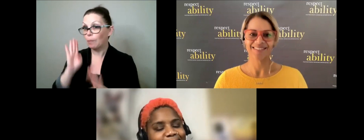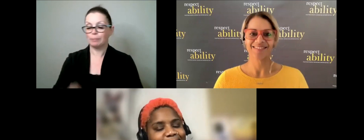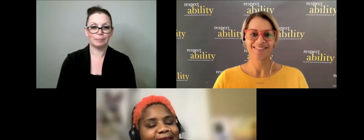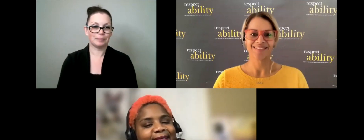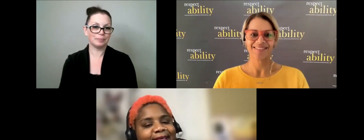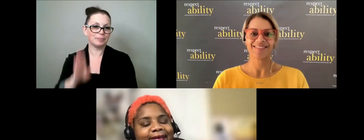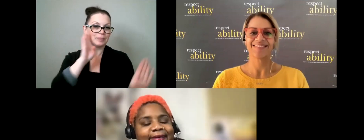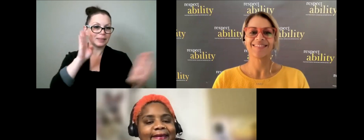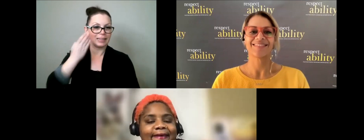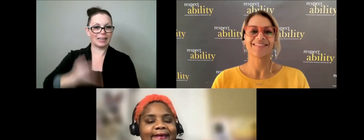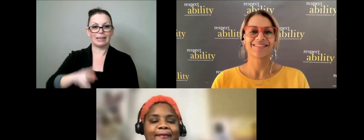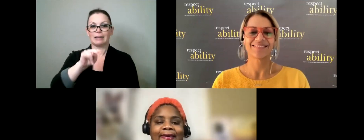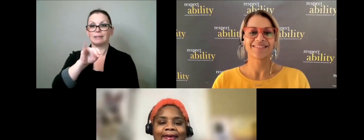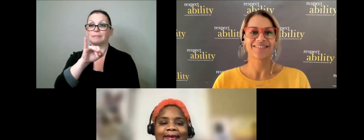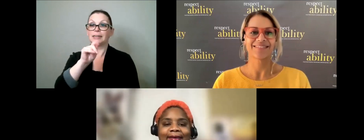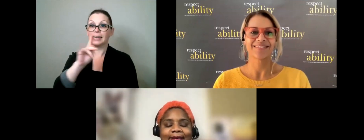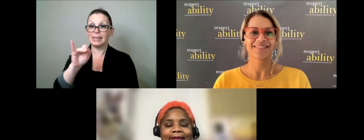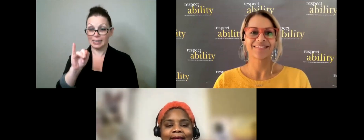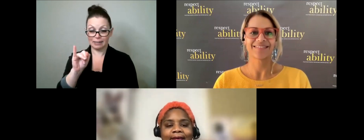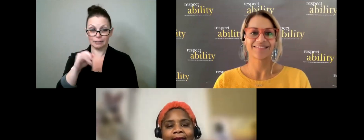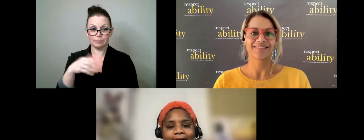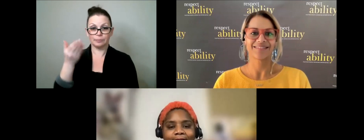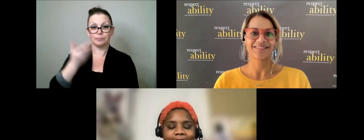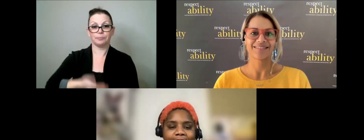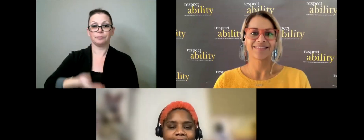Hi, I'm Nikki Bailey. I am a